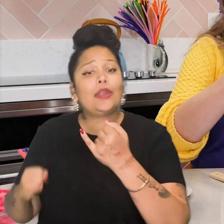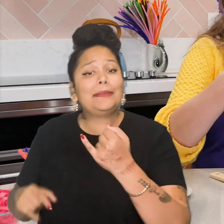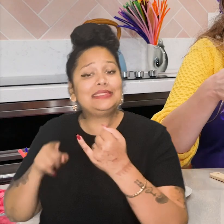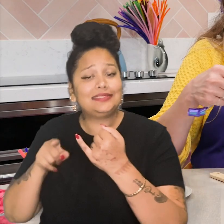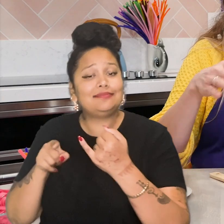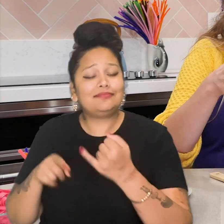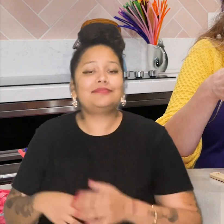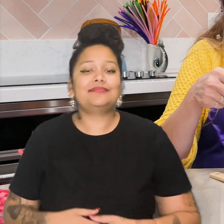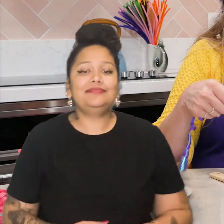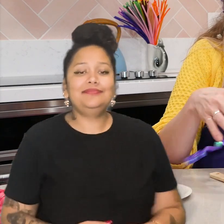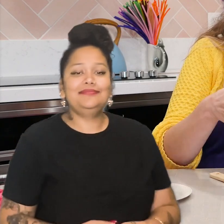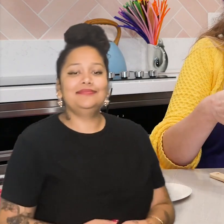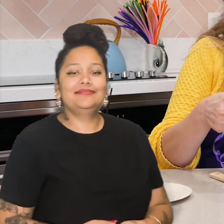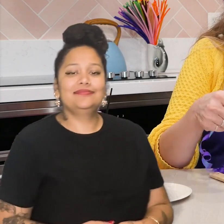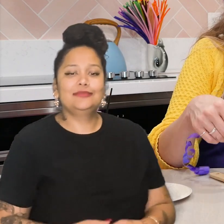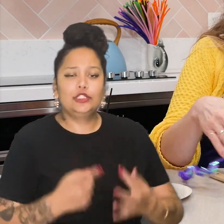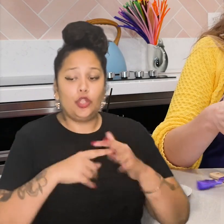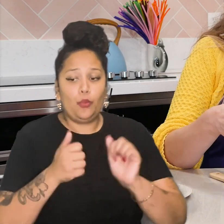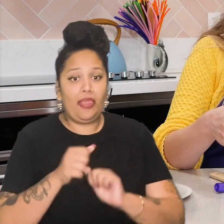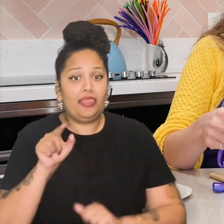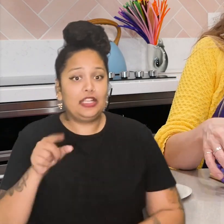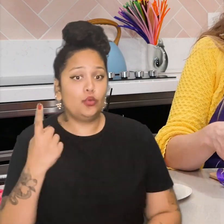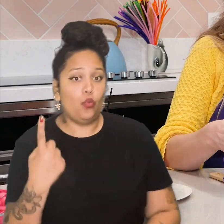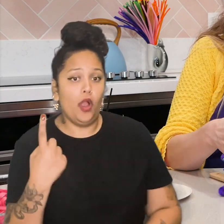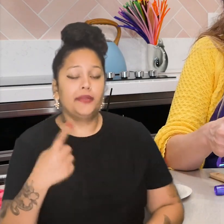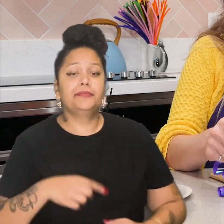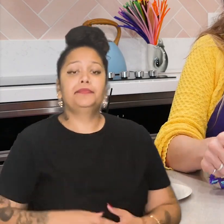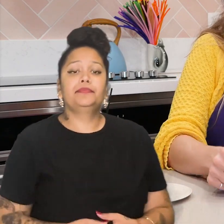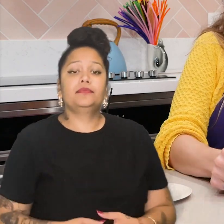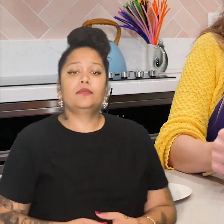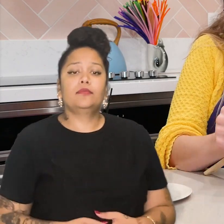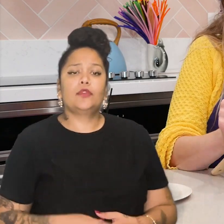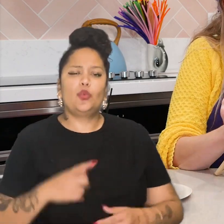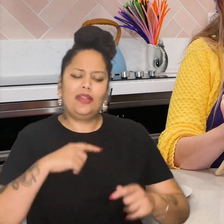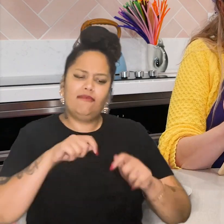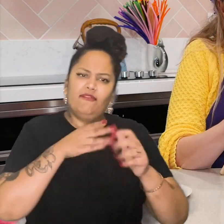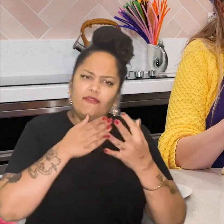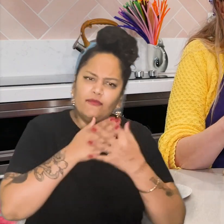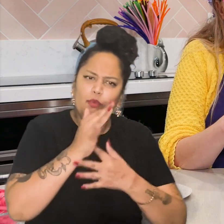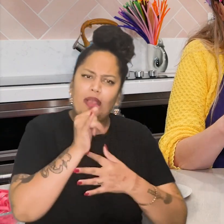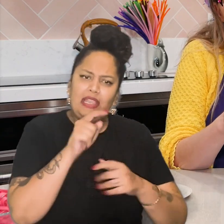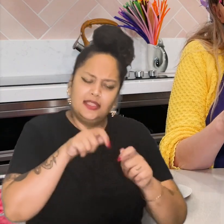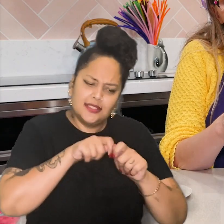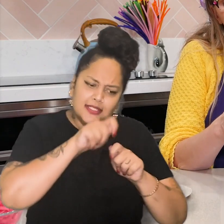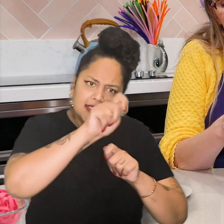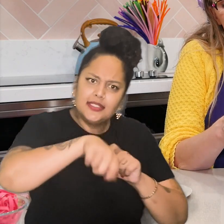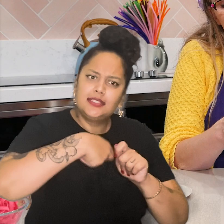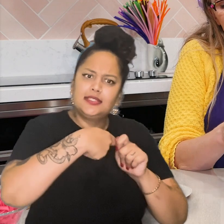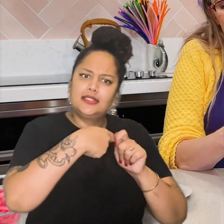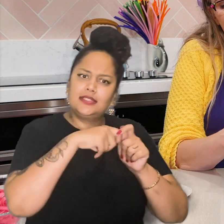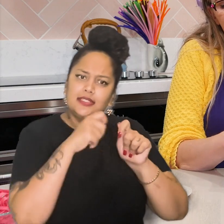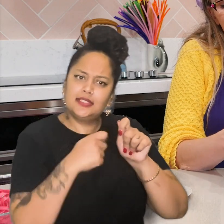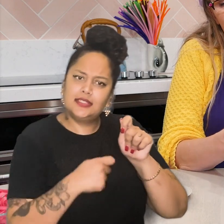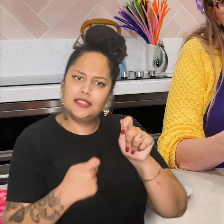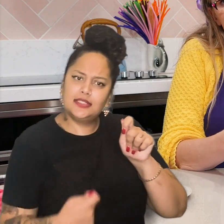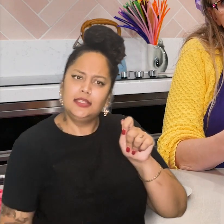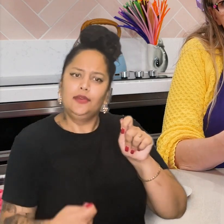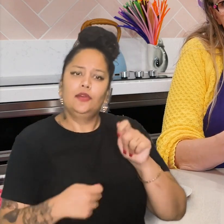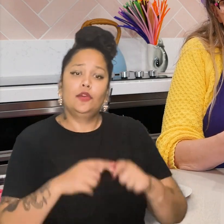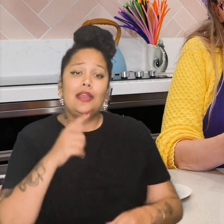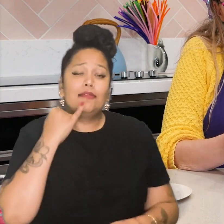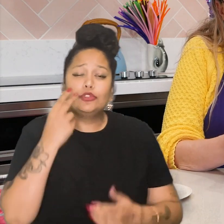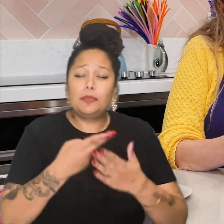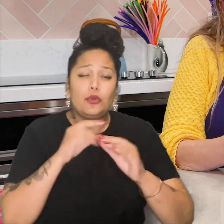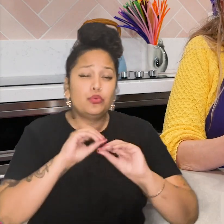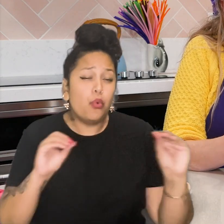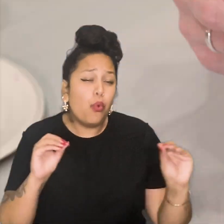Let's start with this one. We're gonna feed it through right here. And if your wooden spoon doesn't have holes in it,